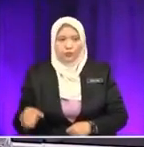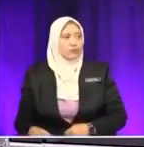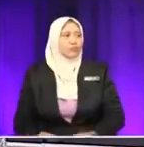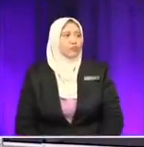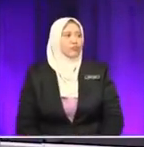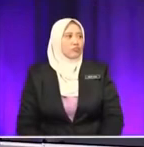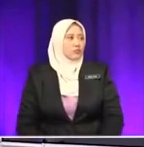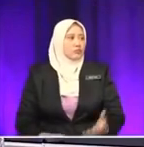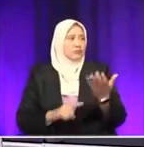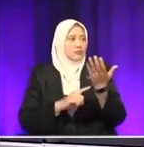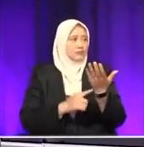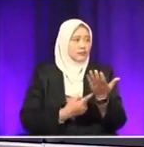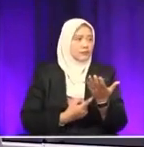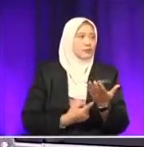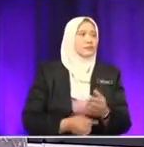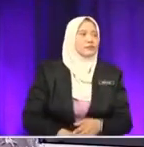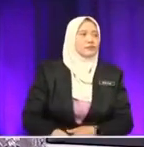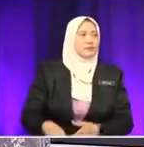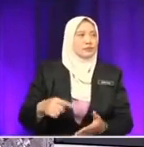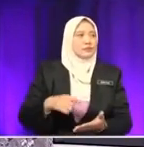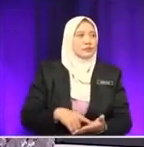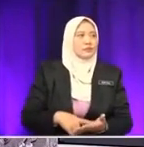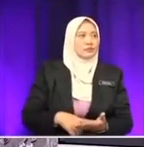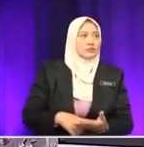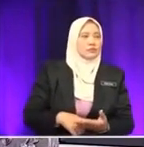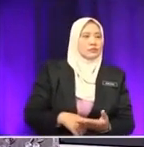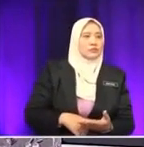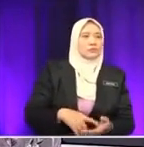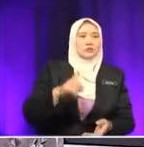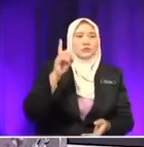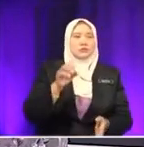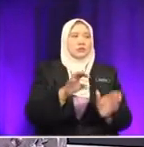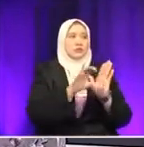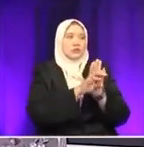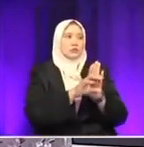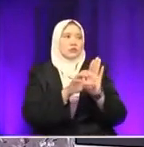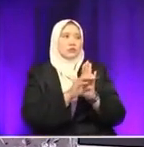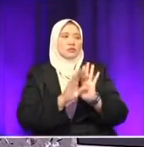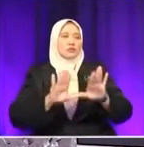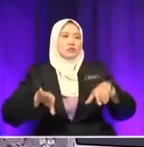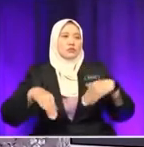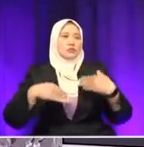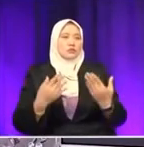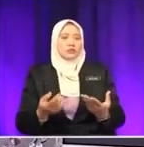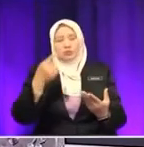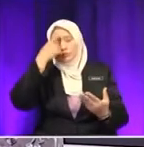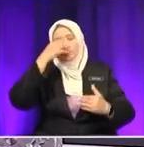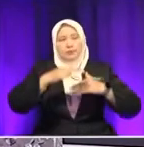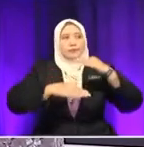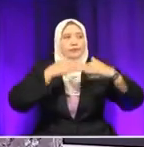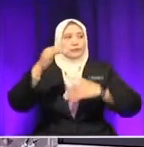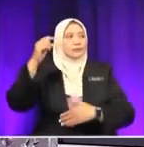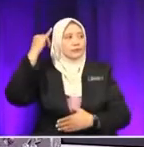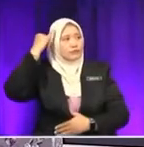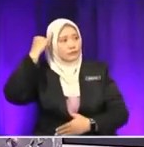us their sentence. But before that, let me share you one example of how you construct your ideas becoming a sentence.